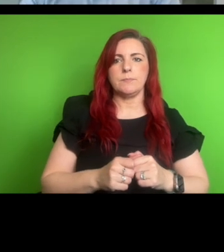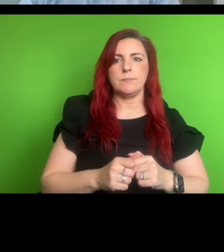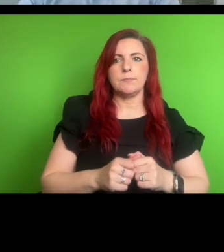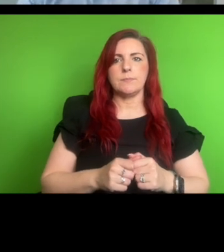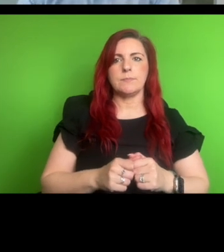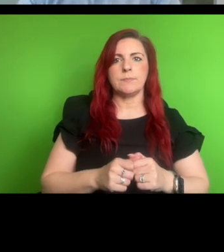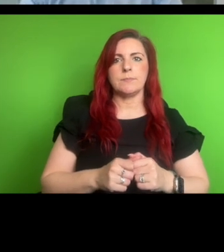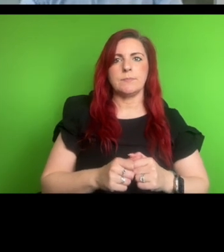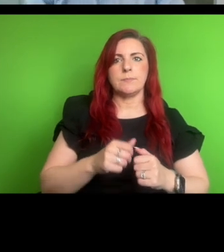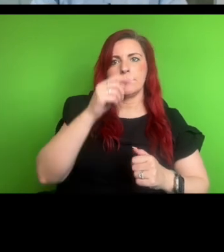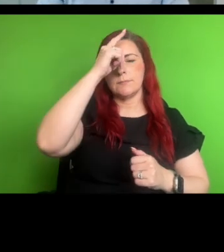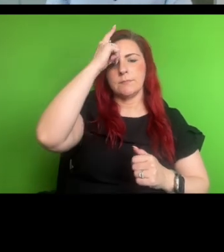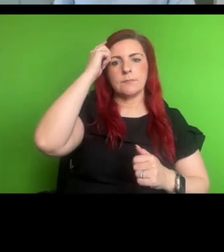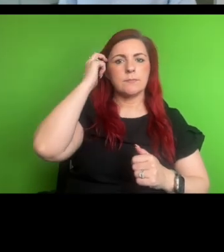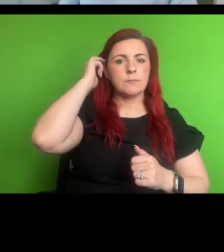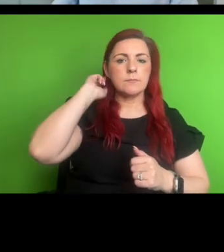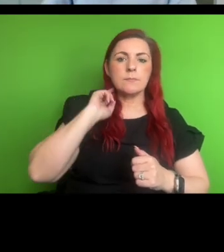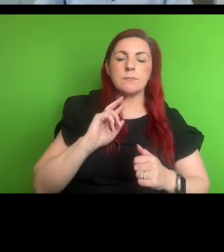So just looking briefly at the process,